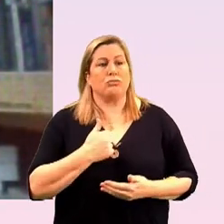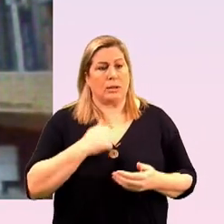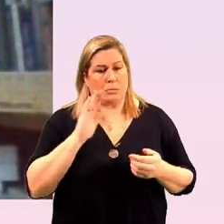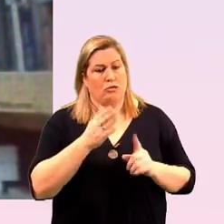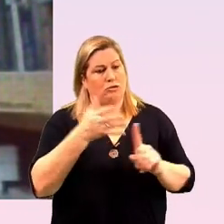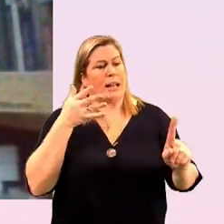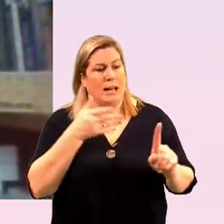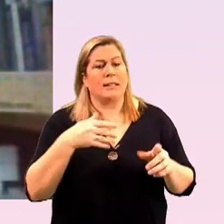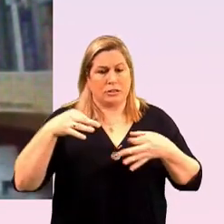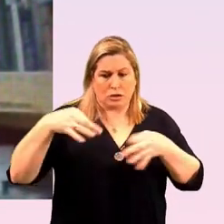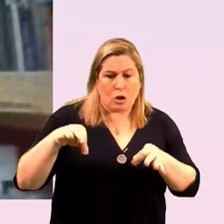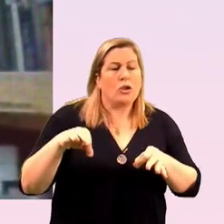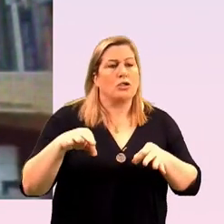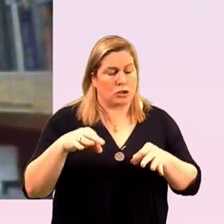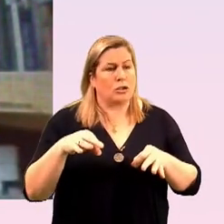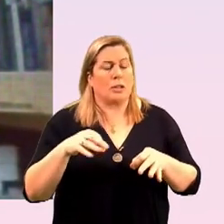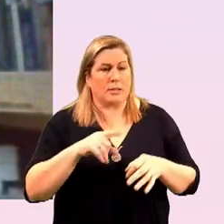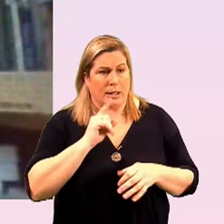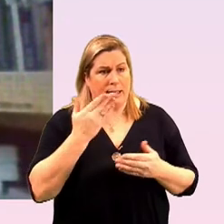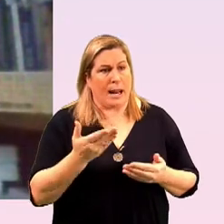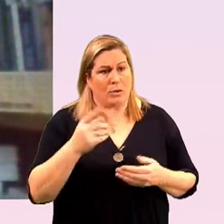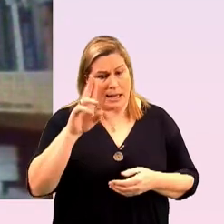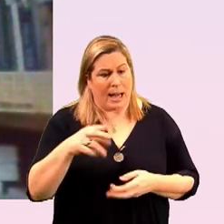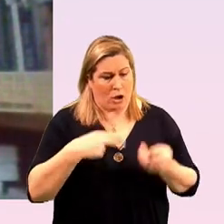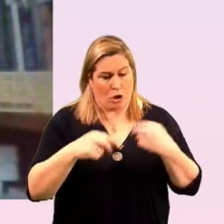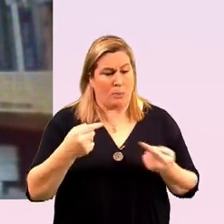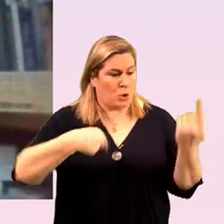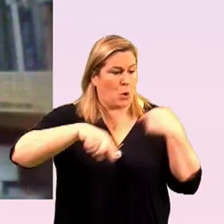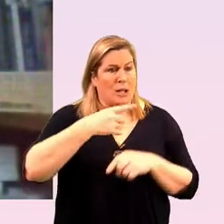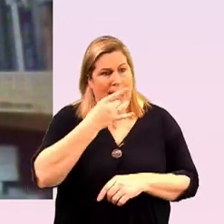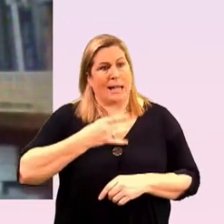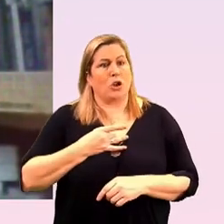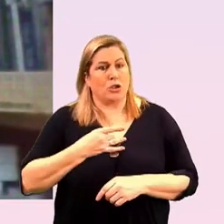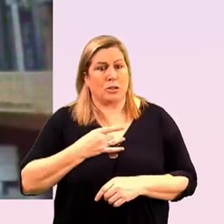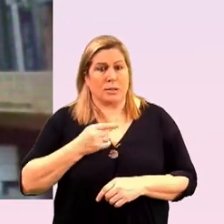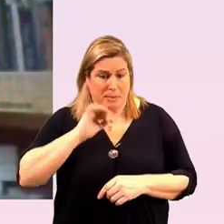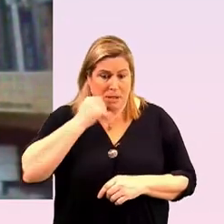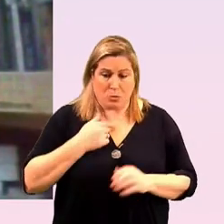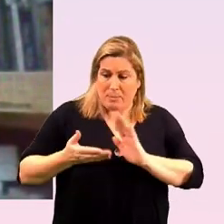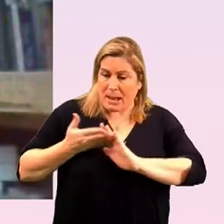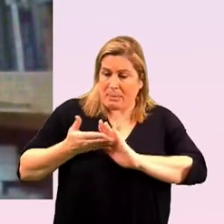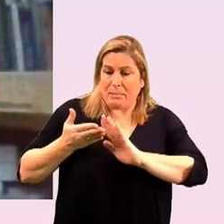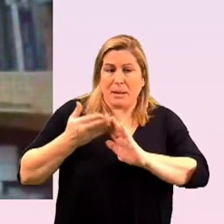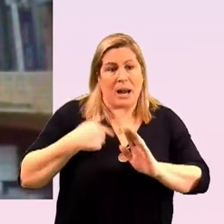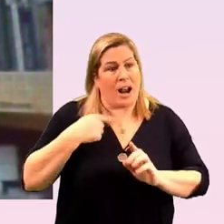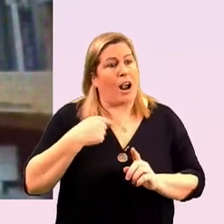recognition cert and all that. They come to us now as the body for guidance and advice on that. That's a good thing. That's the way it should be.